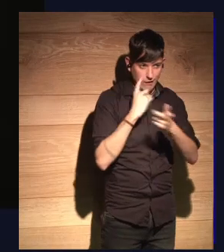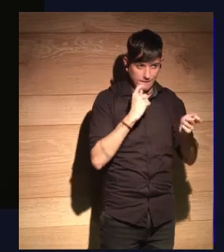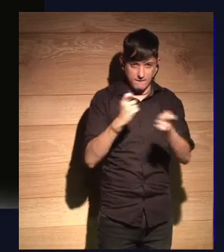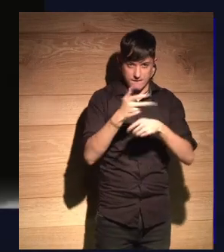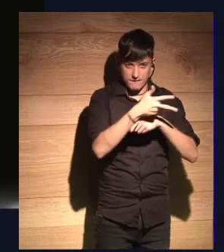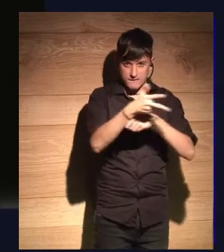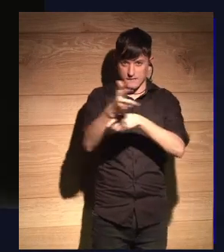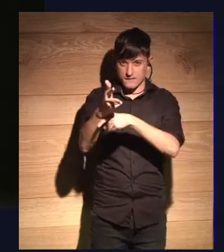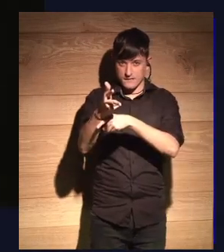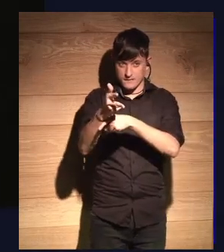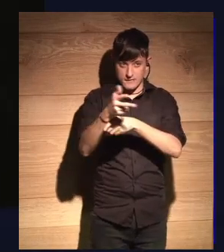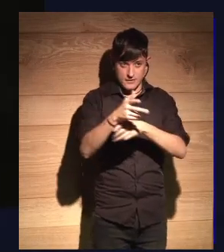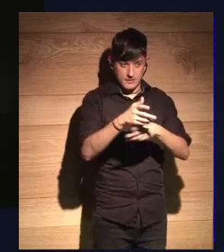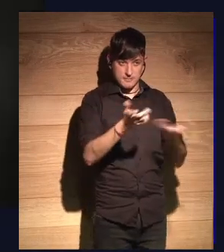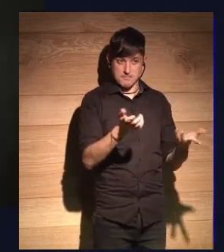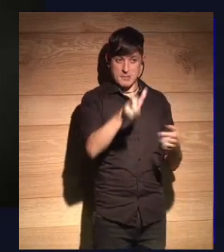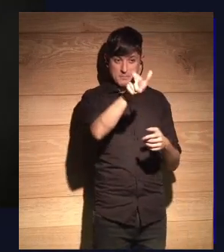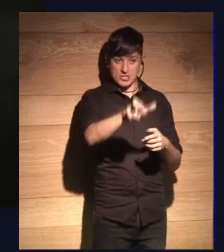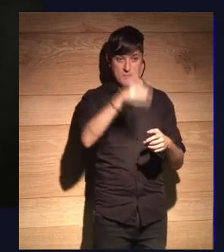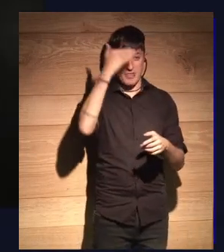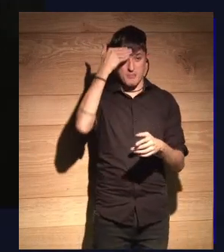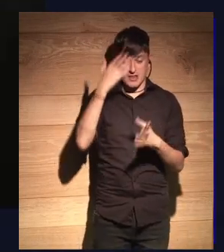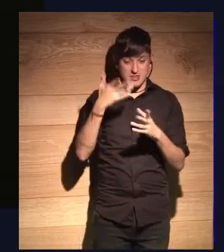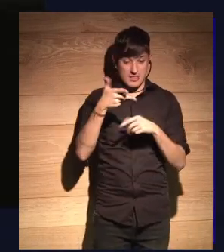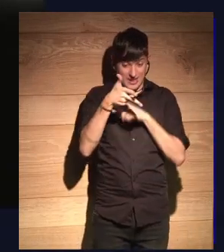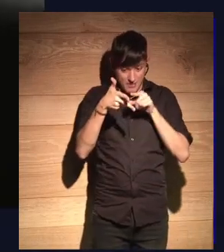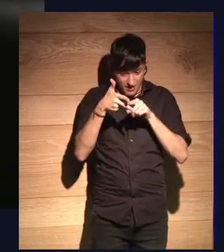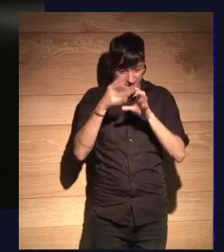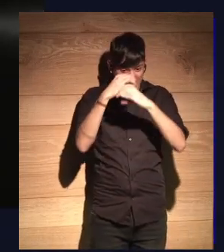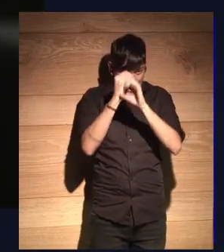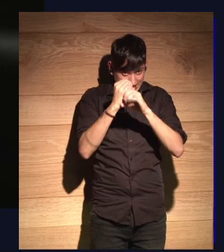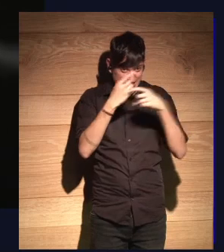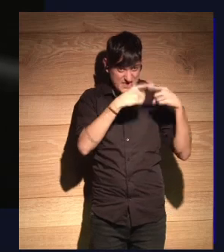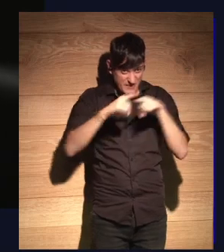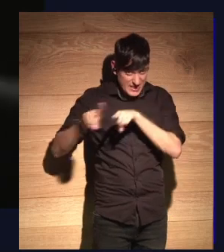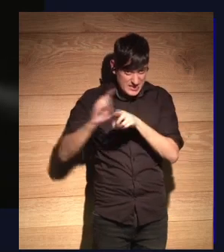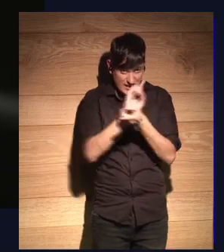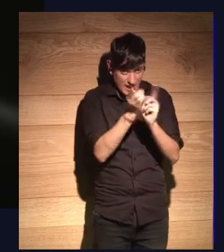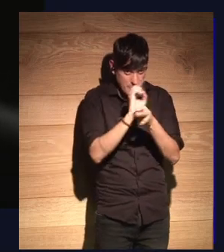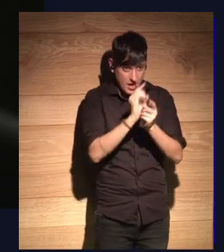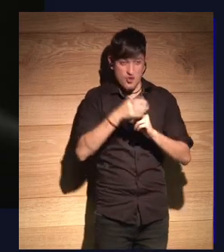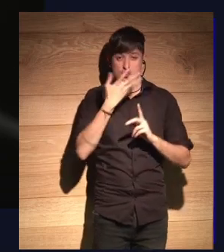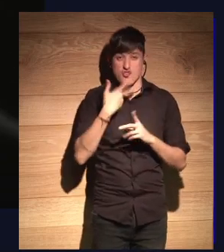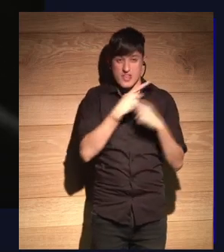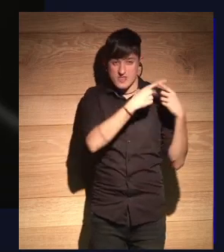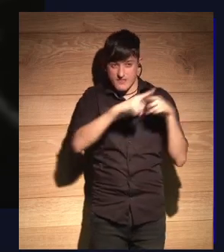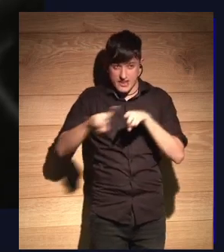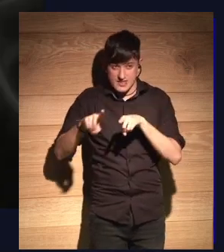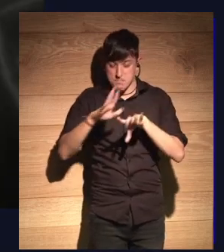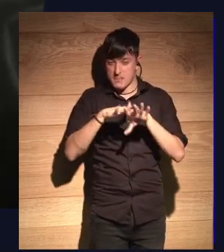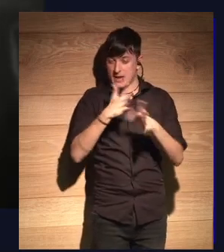different lenses and colors to give his internal, like, kind